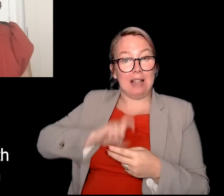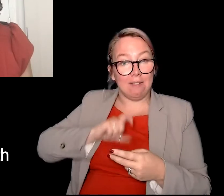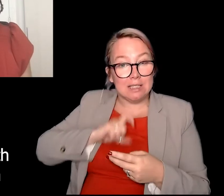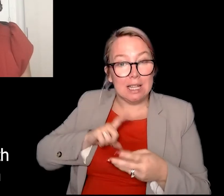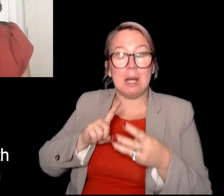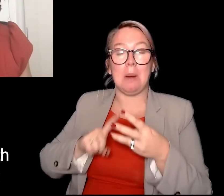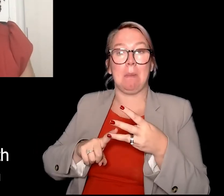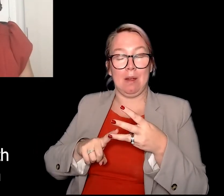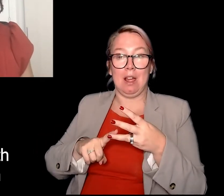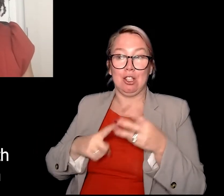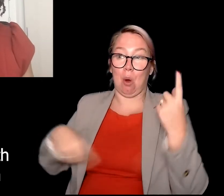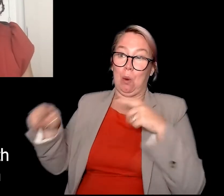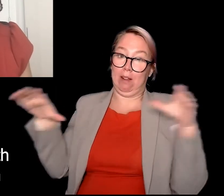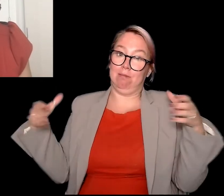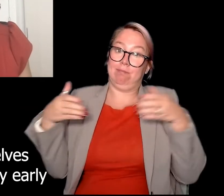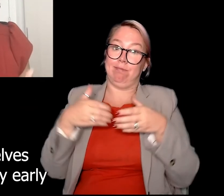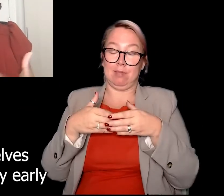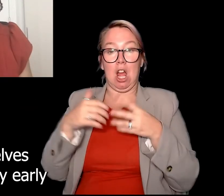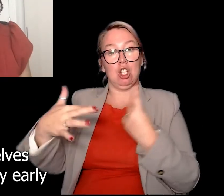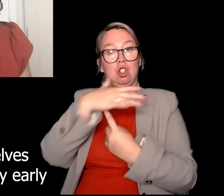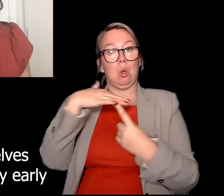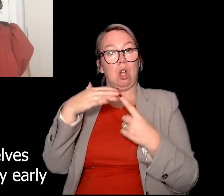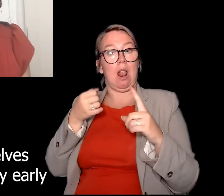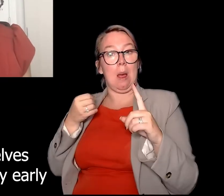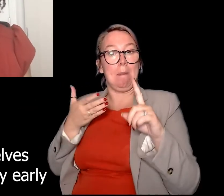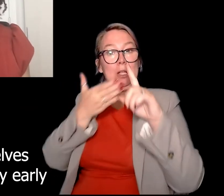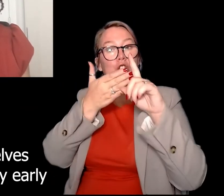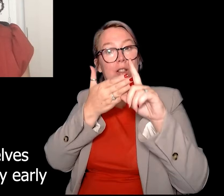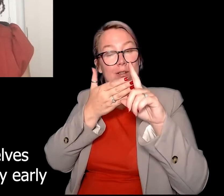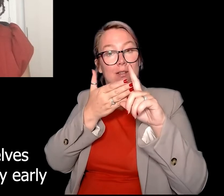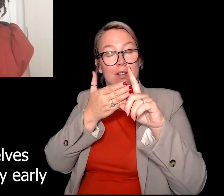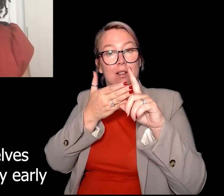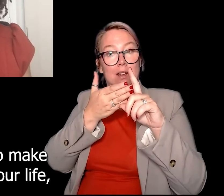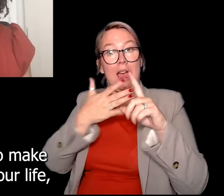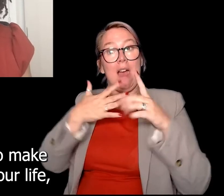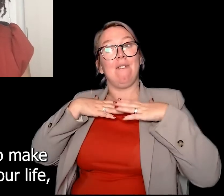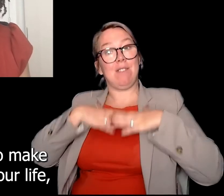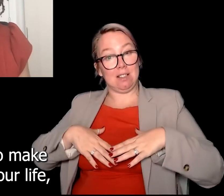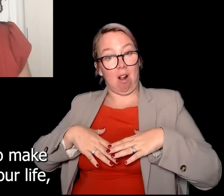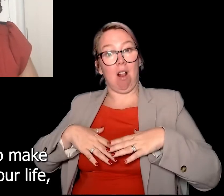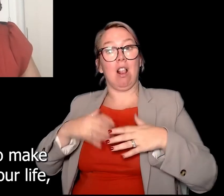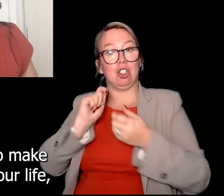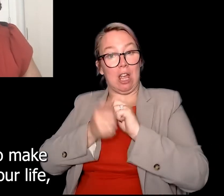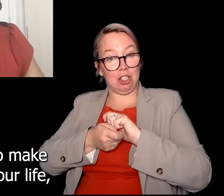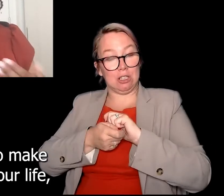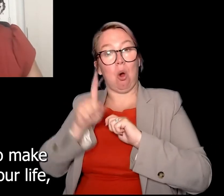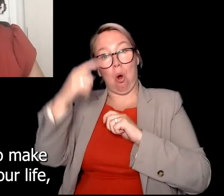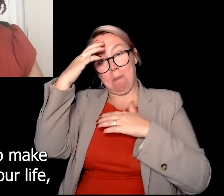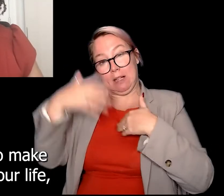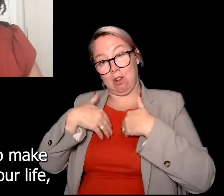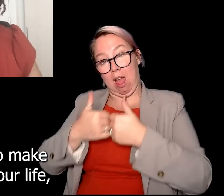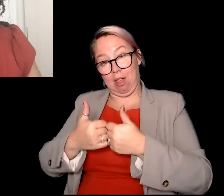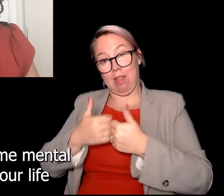self-care, in your mental health, in your self-esteem. And so we really tied ourselves with that social mission very early on to say, hey, I'm going to make some